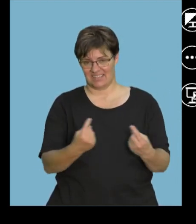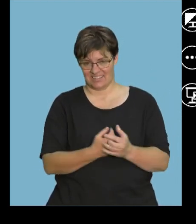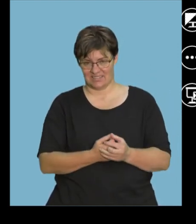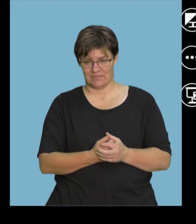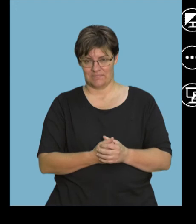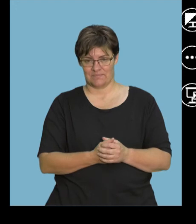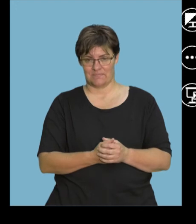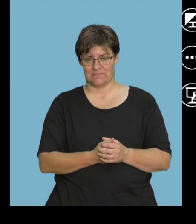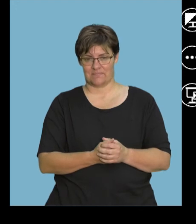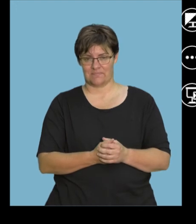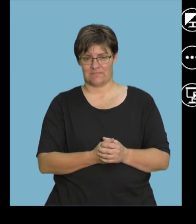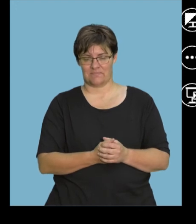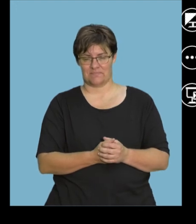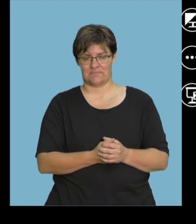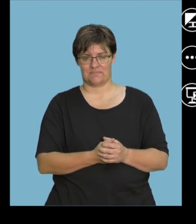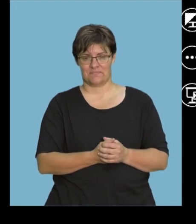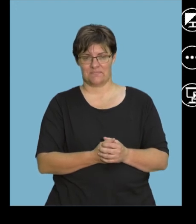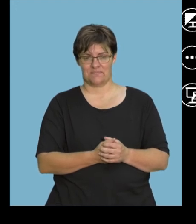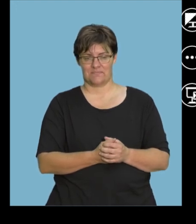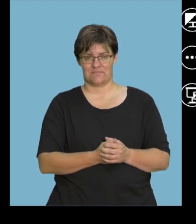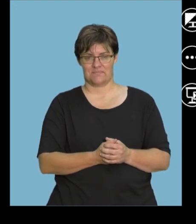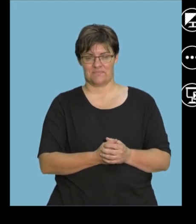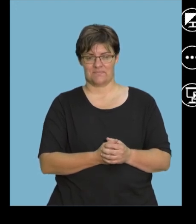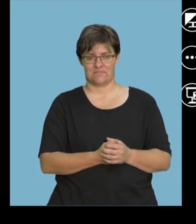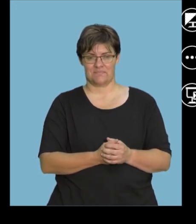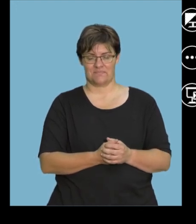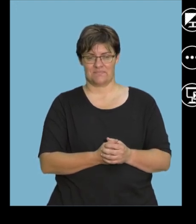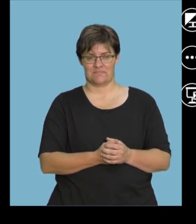poles of a magnet, okay?